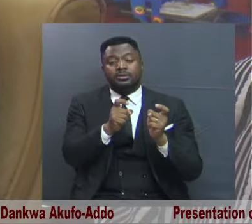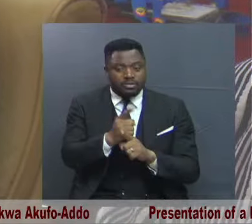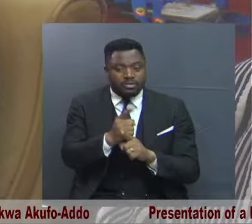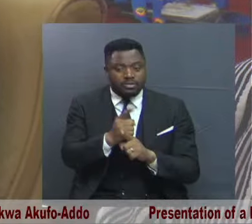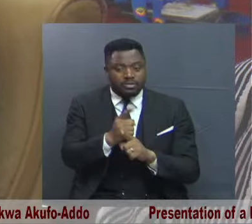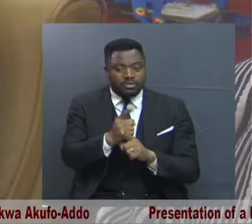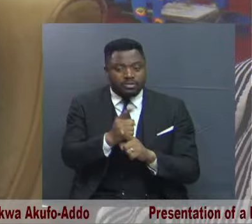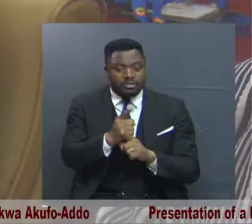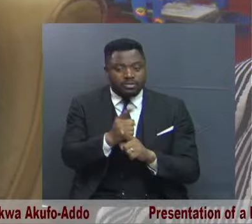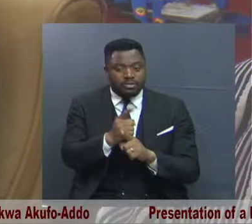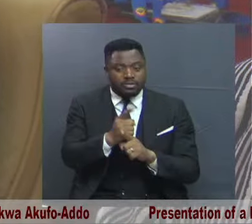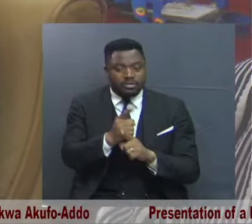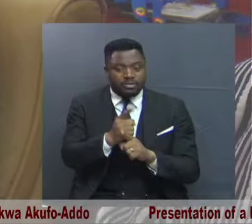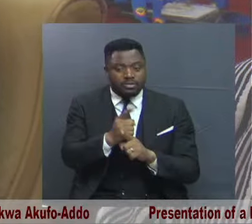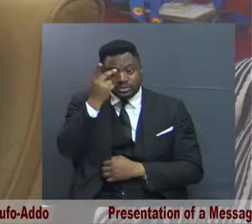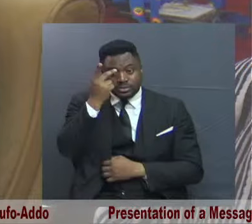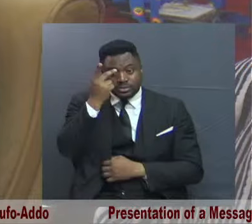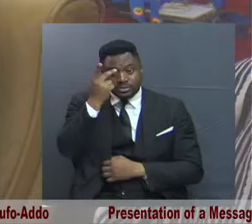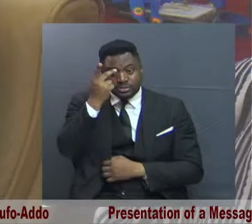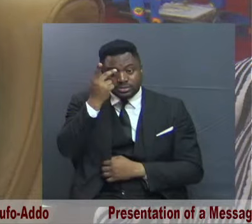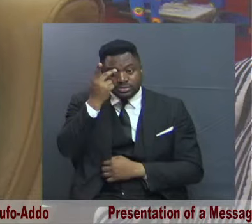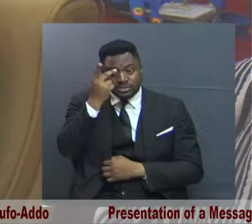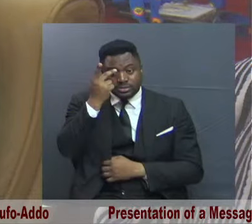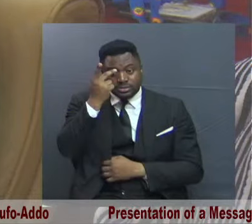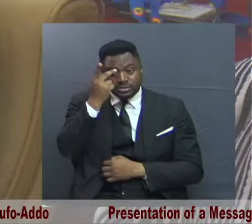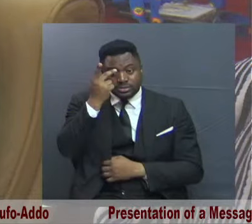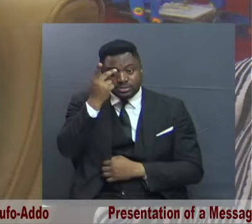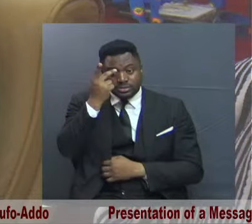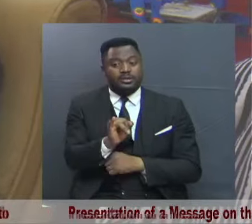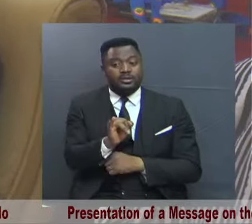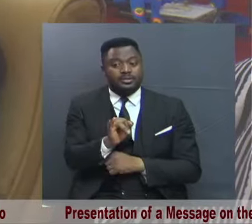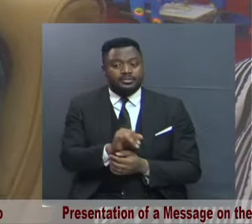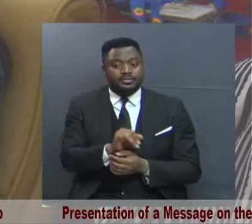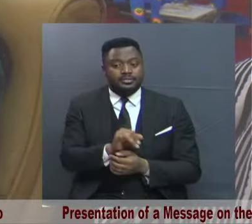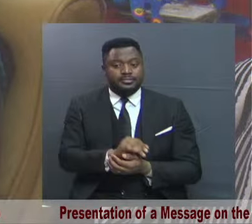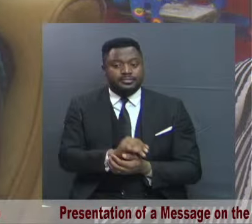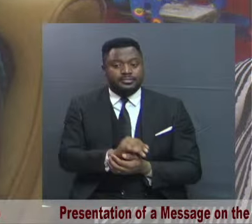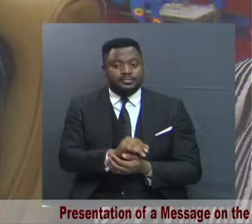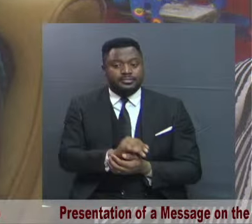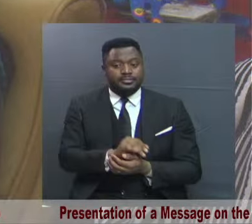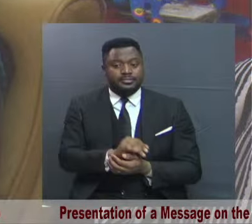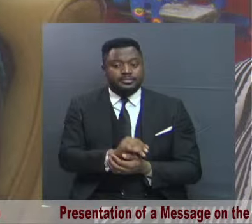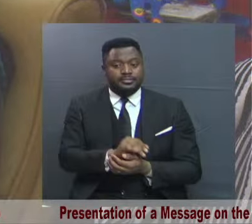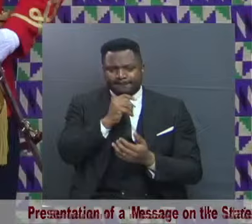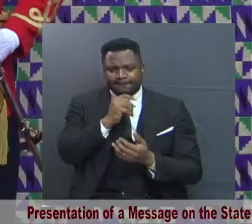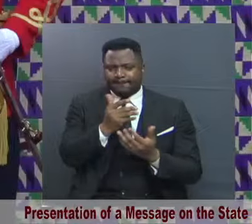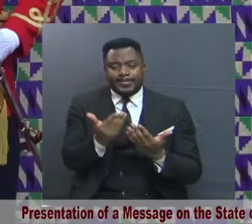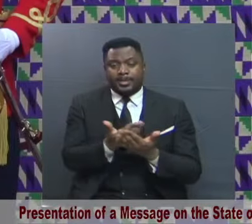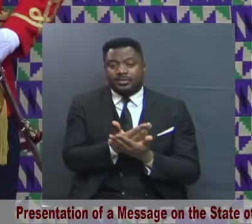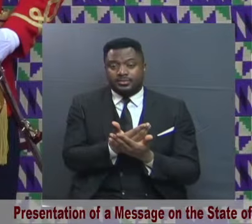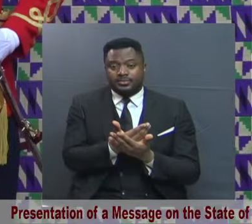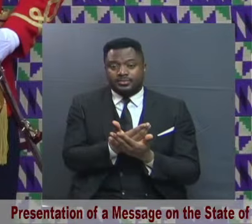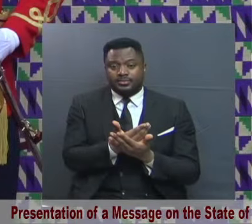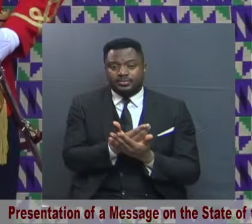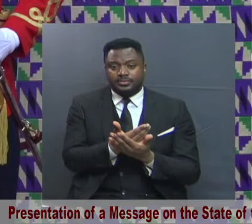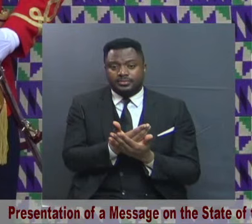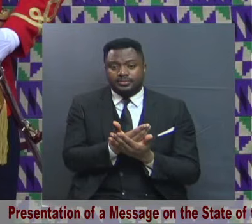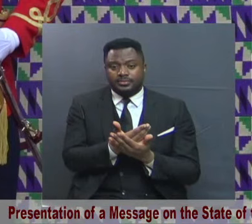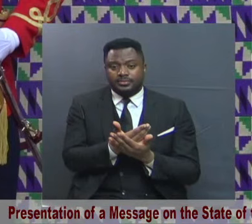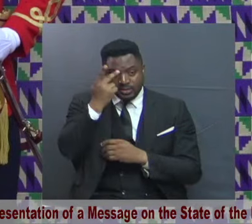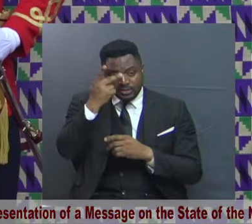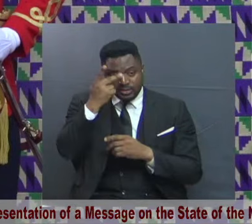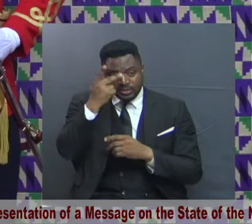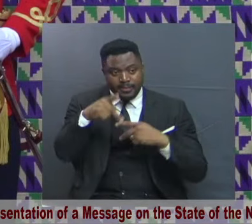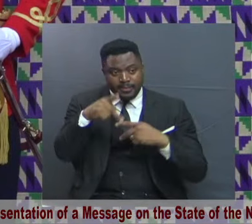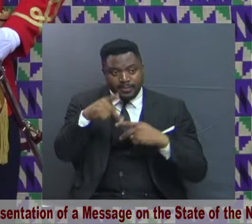by apologist foras it also not new to have political parties and